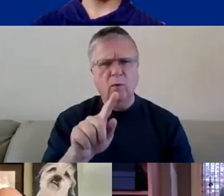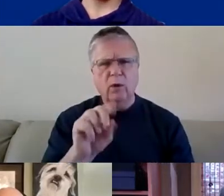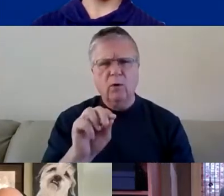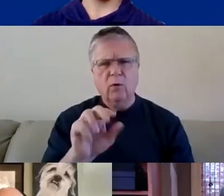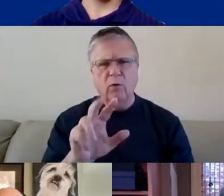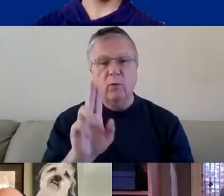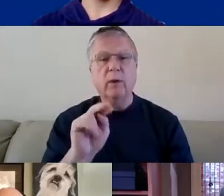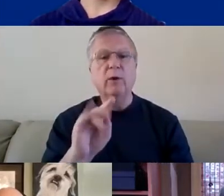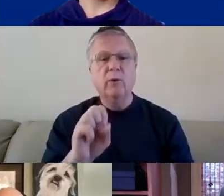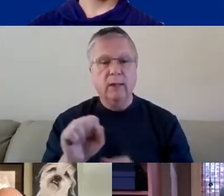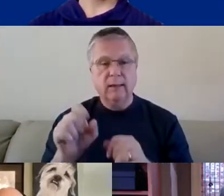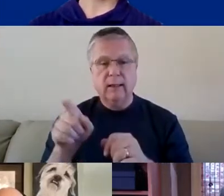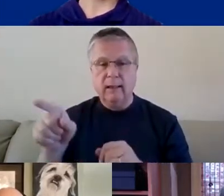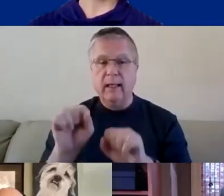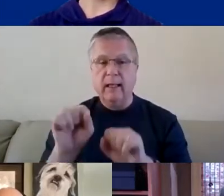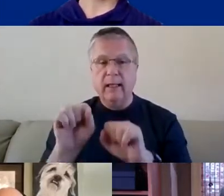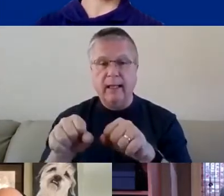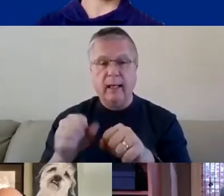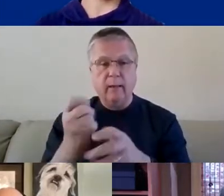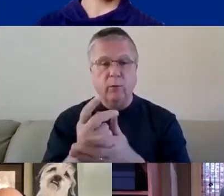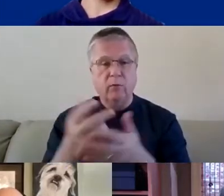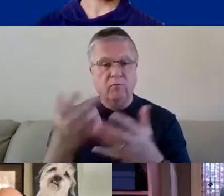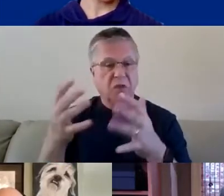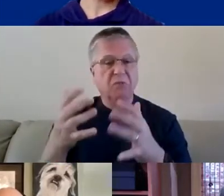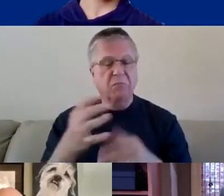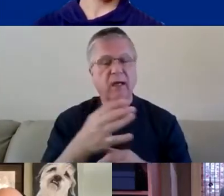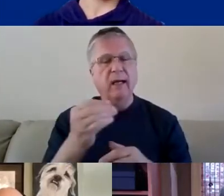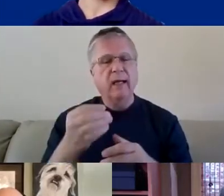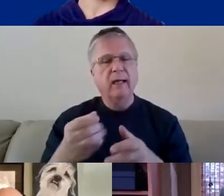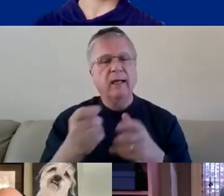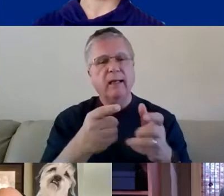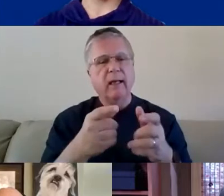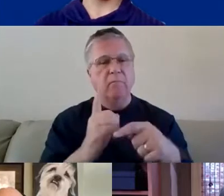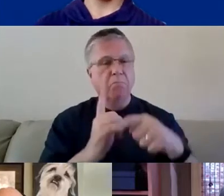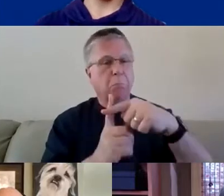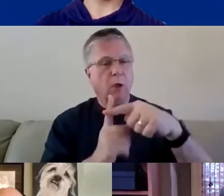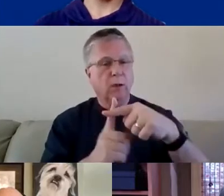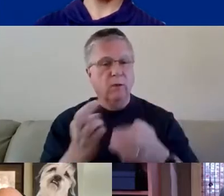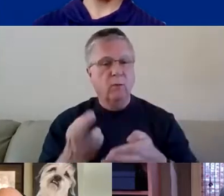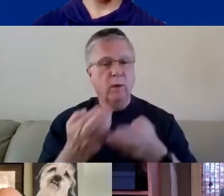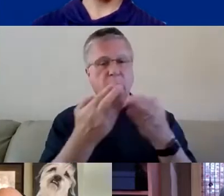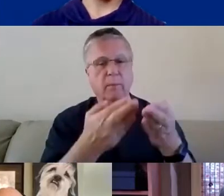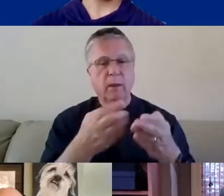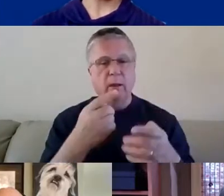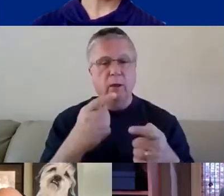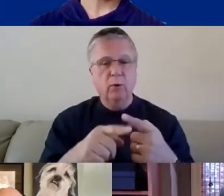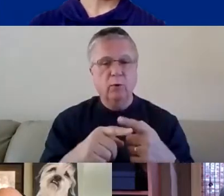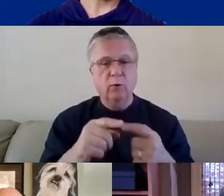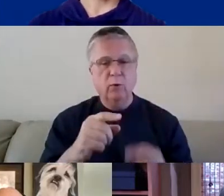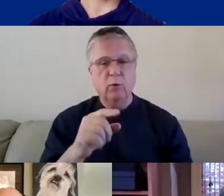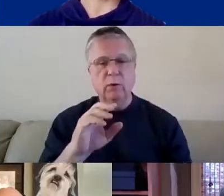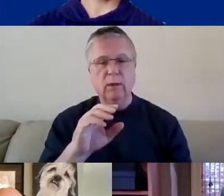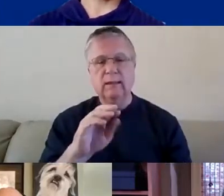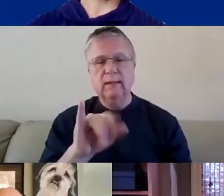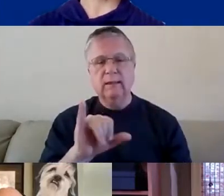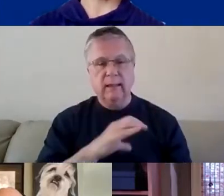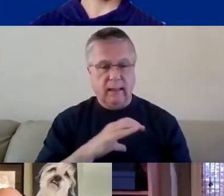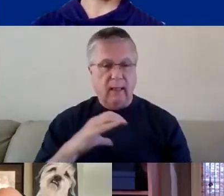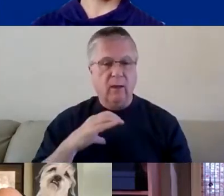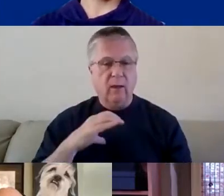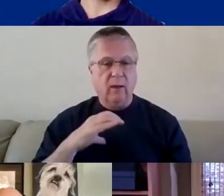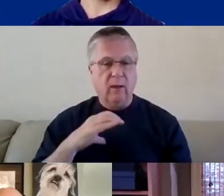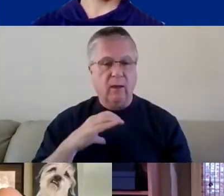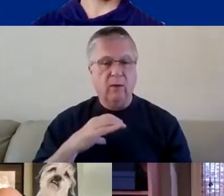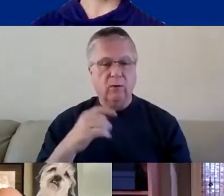it can approve and gave a positive recommendation to City Council for the